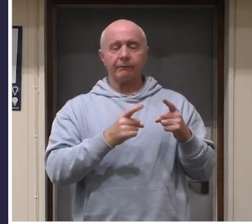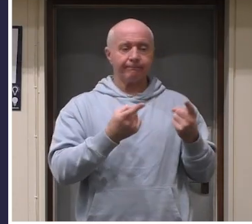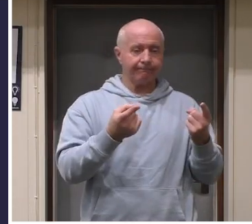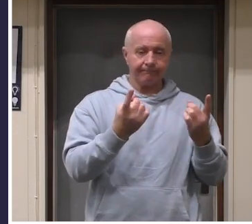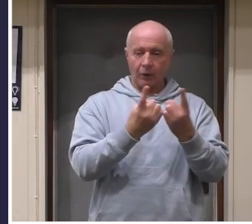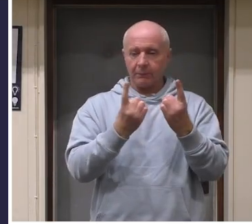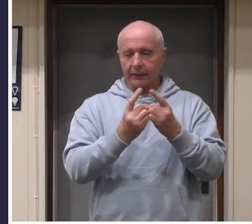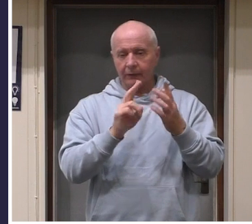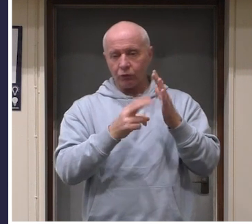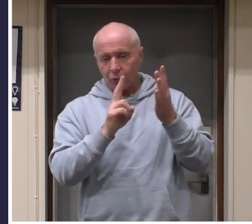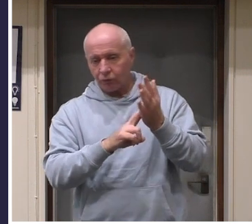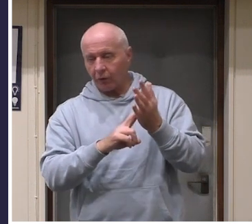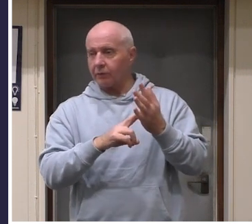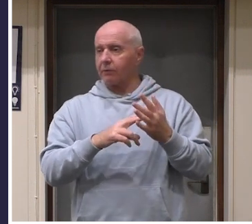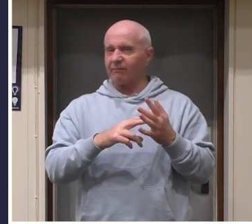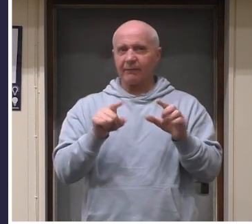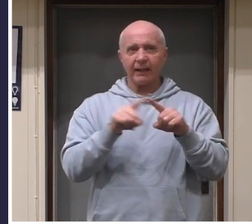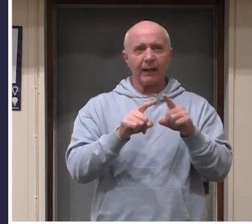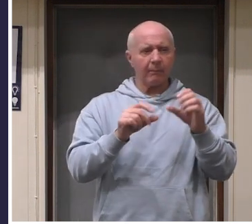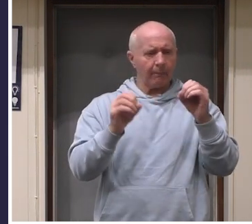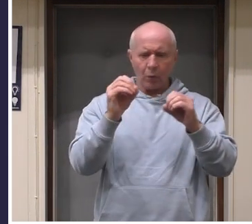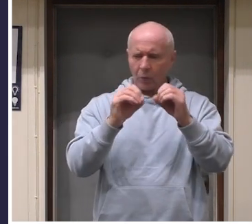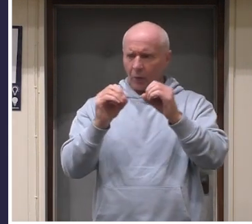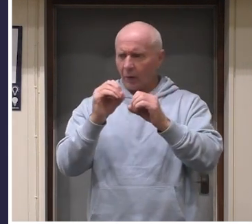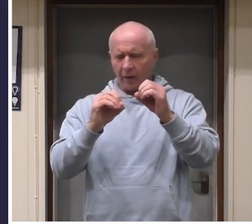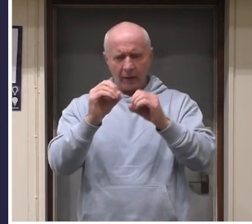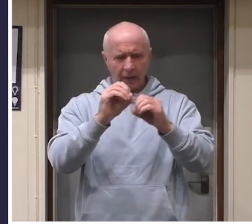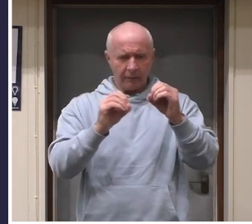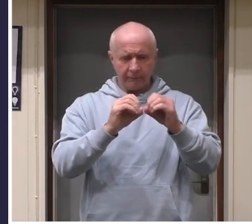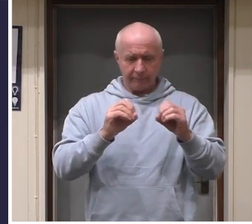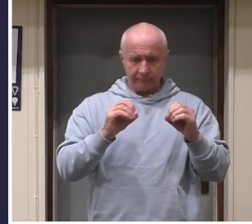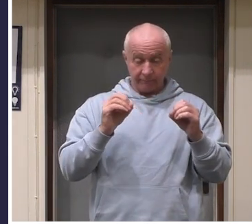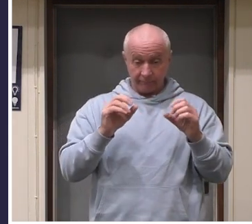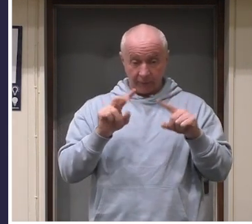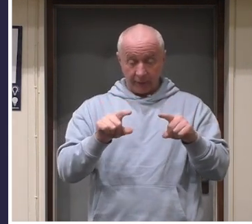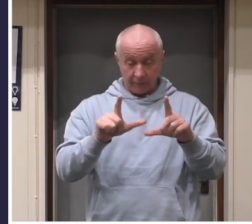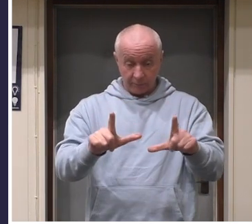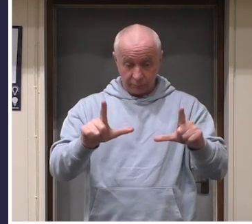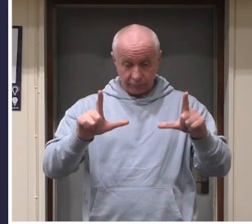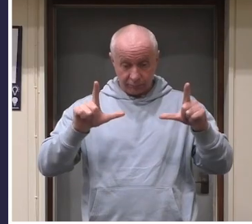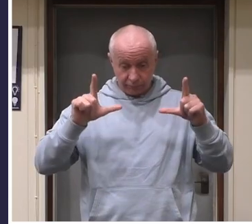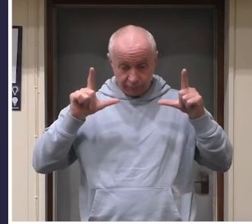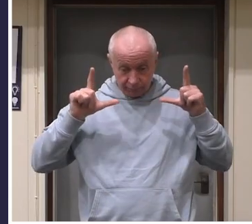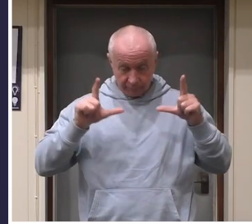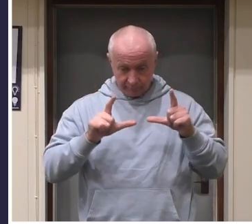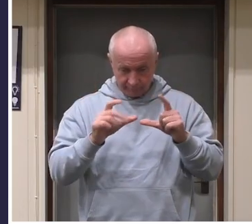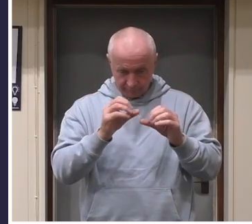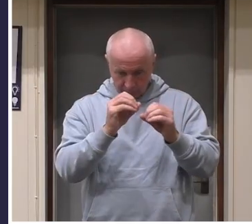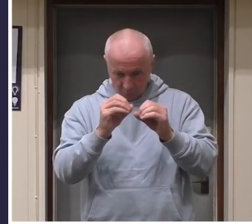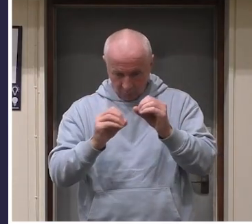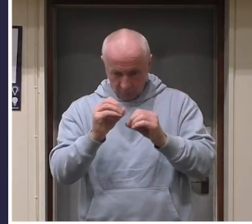electrons, as little balls, like particles that are there when you zoom in far enough into any